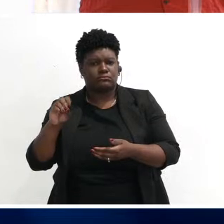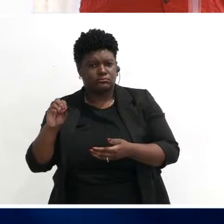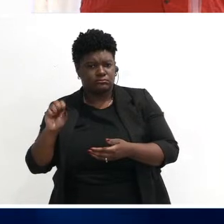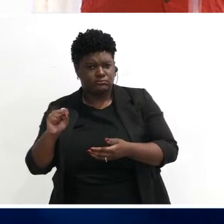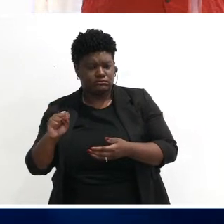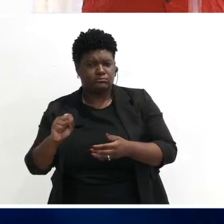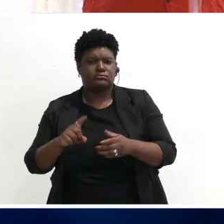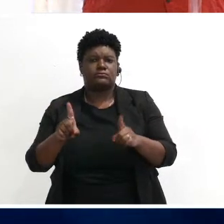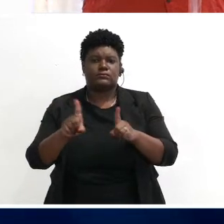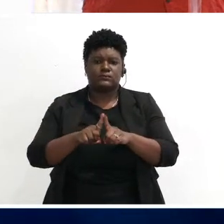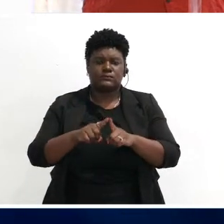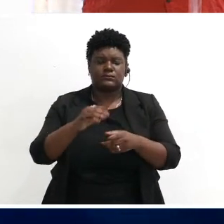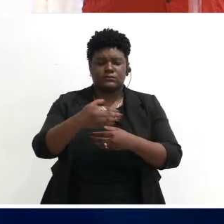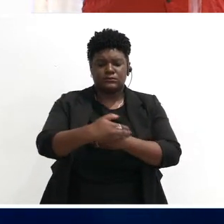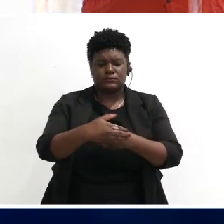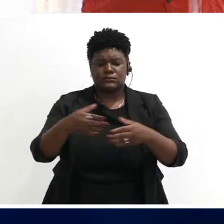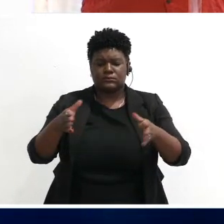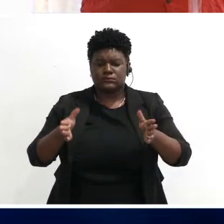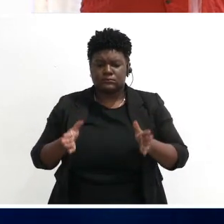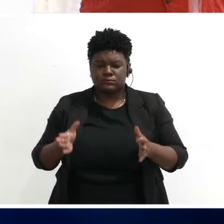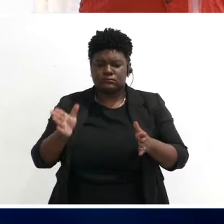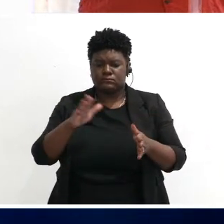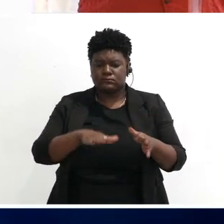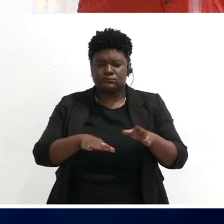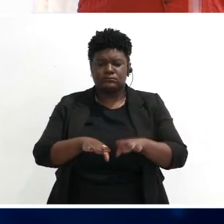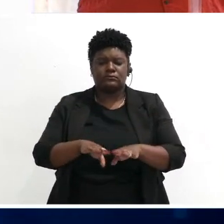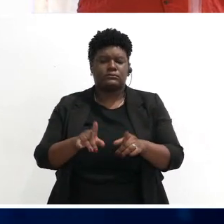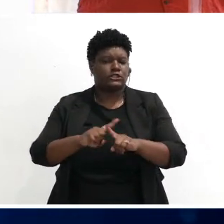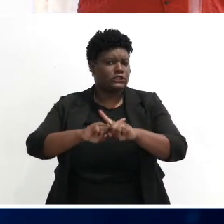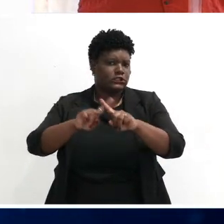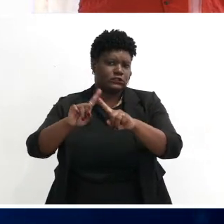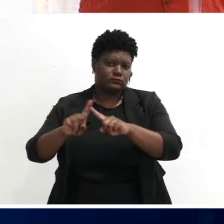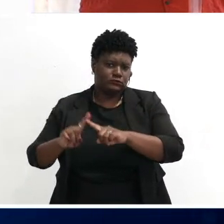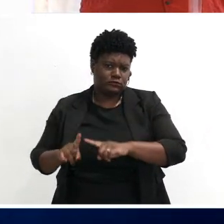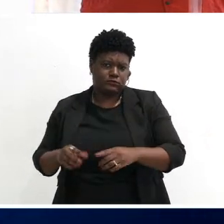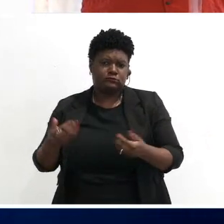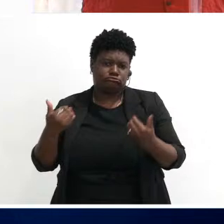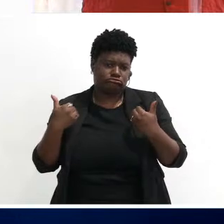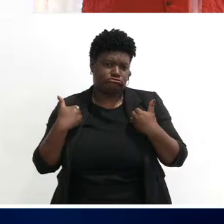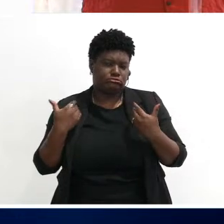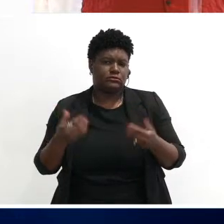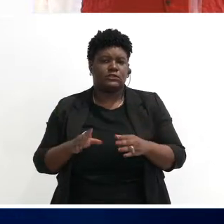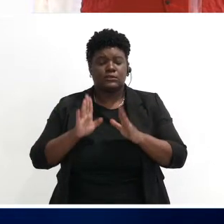in today, and a real focus on very high performance.